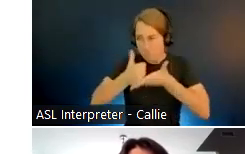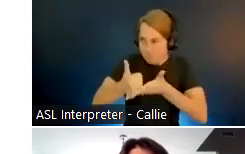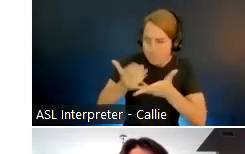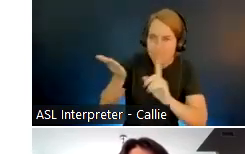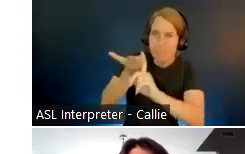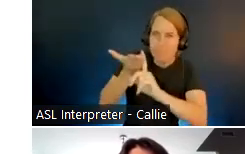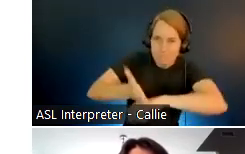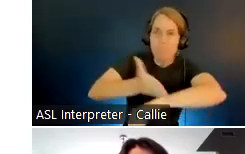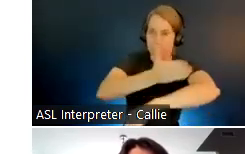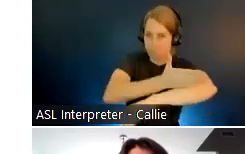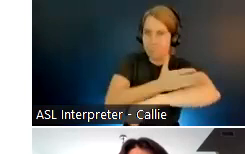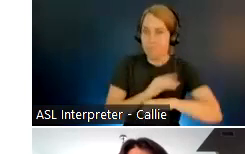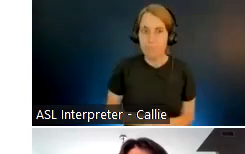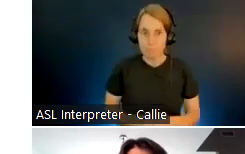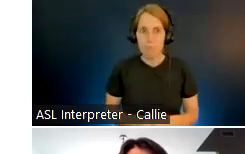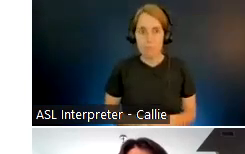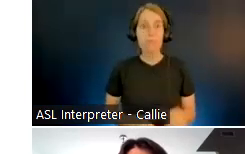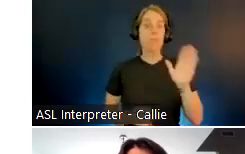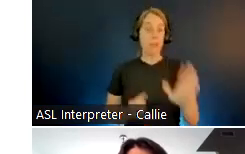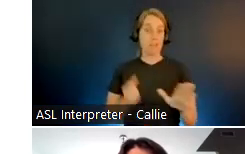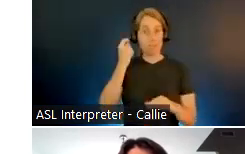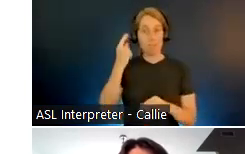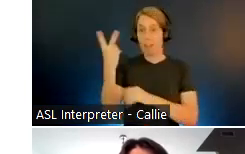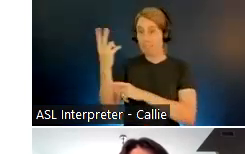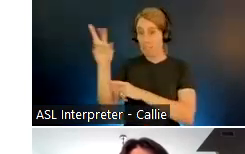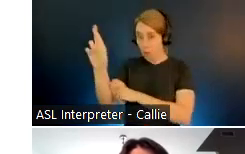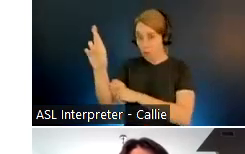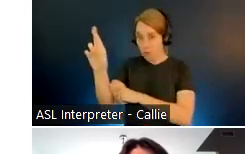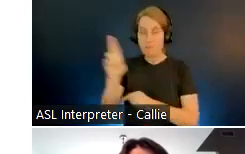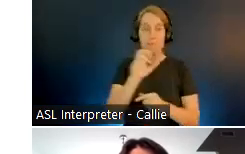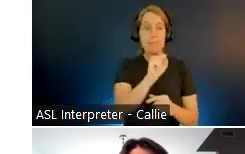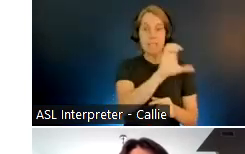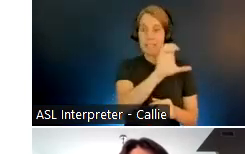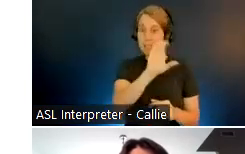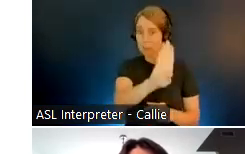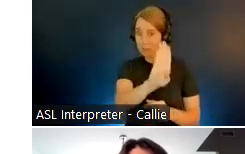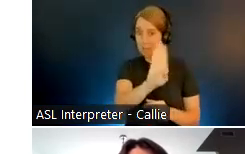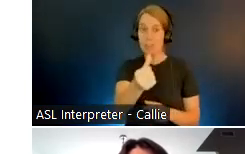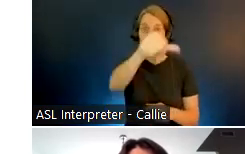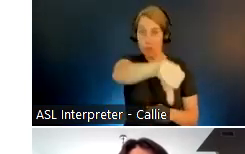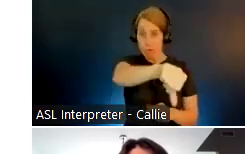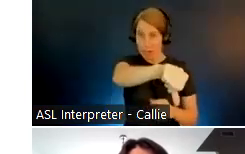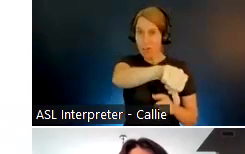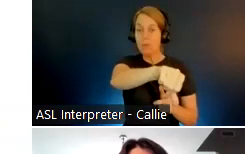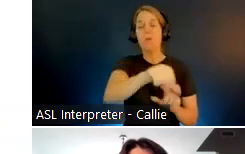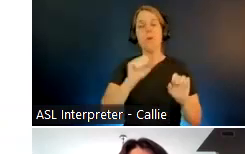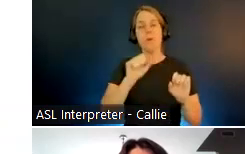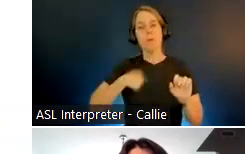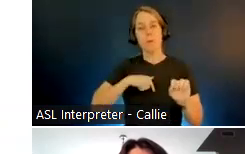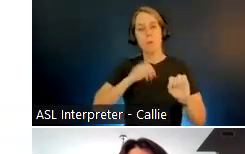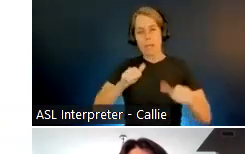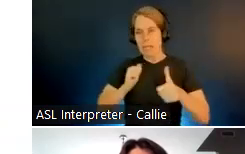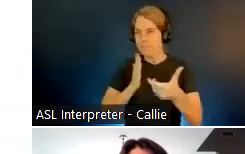We can help if someone's been turned down for services by VR or the Commission, or if they're not